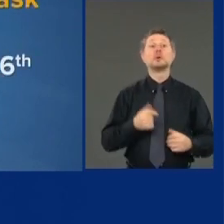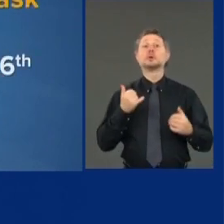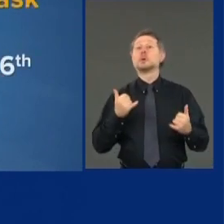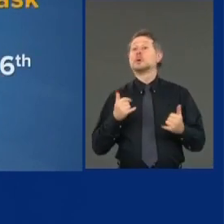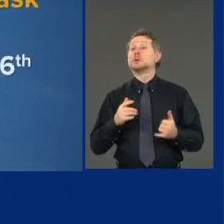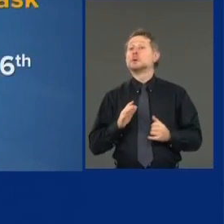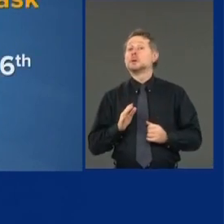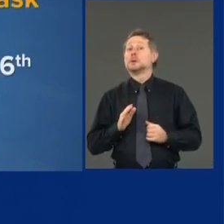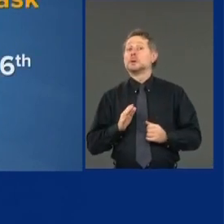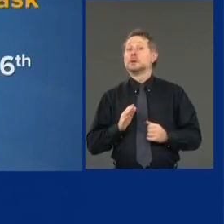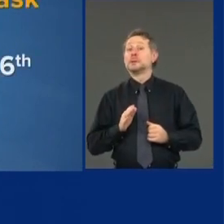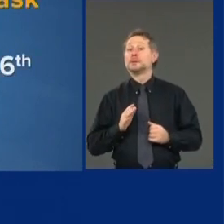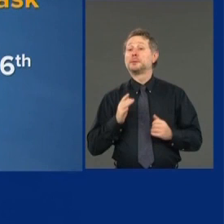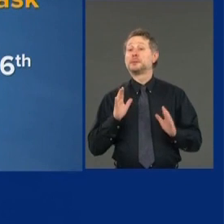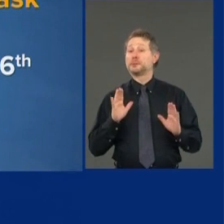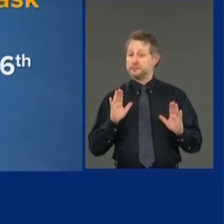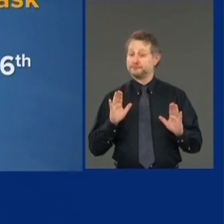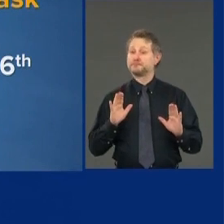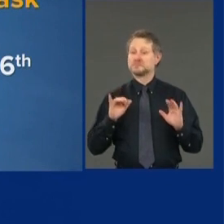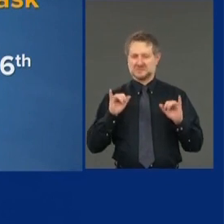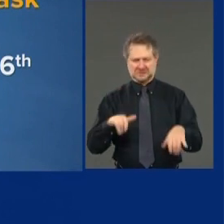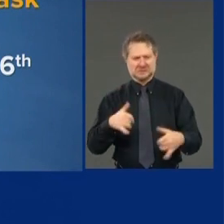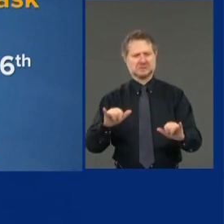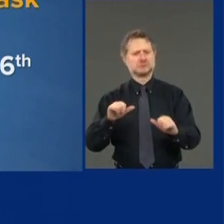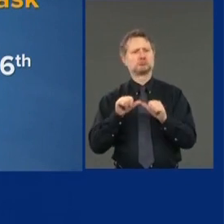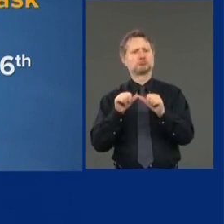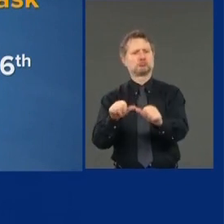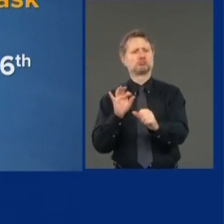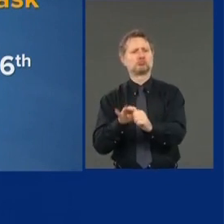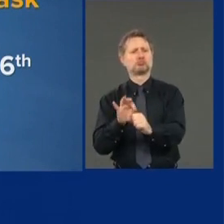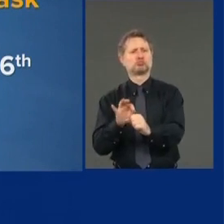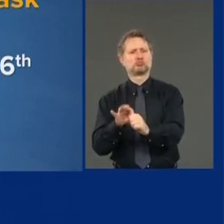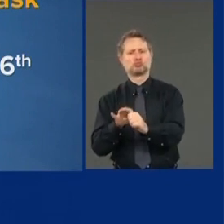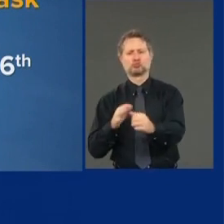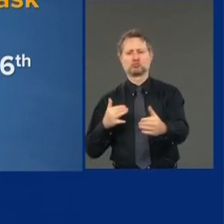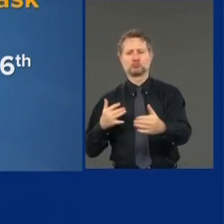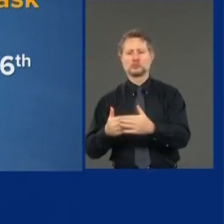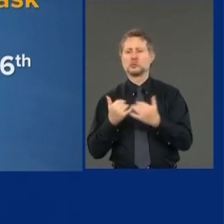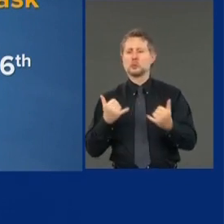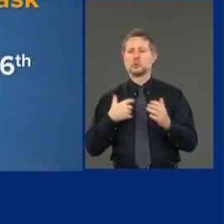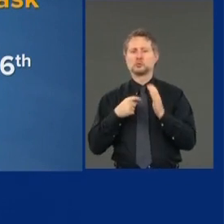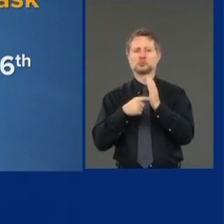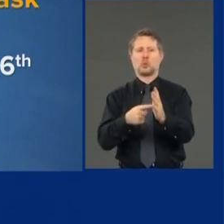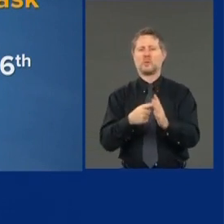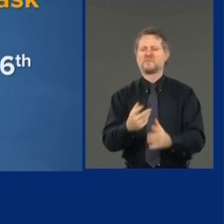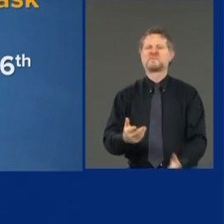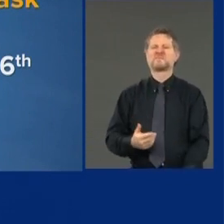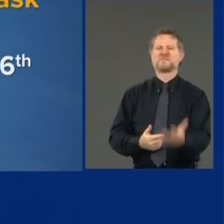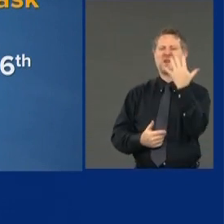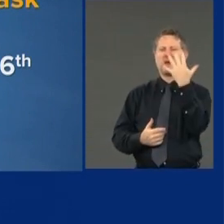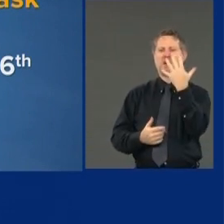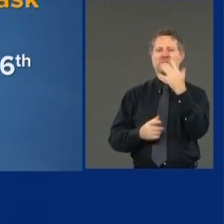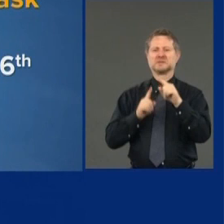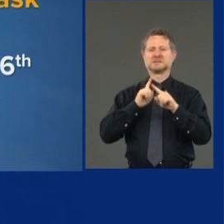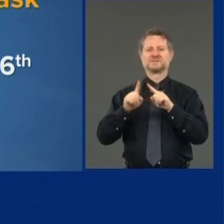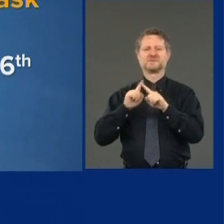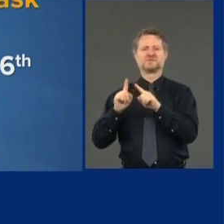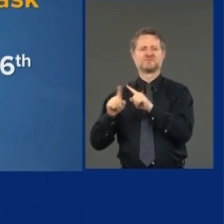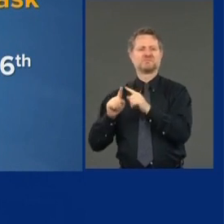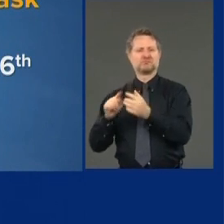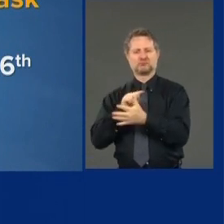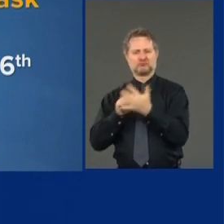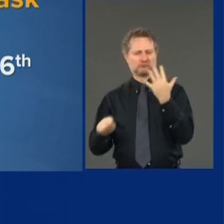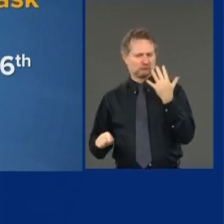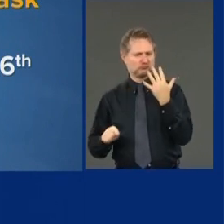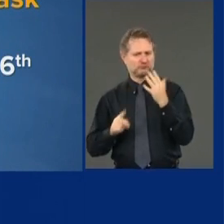The competition is still open, and we're going to show you now 5 of the runner-ups. I tell you,